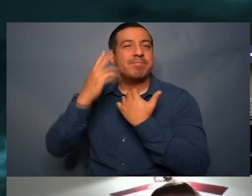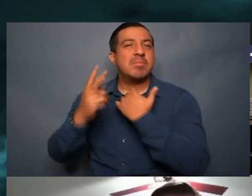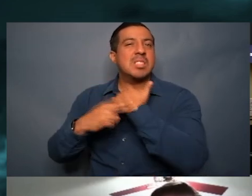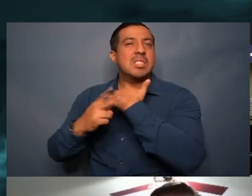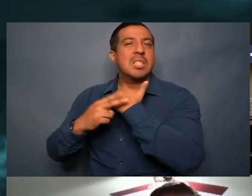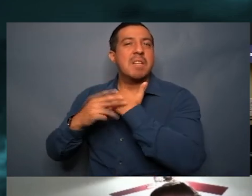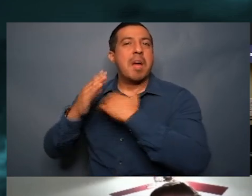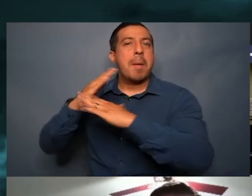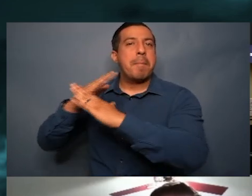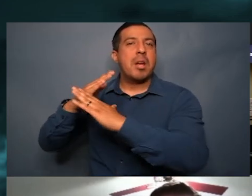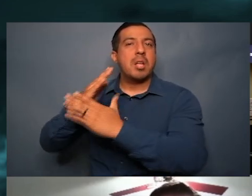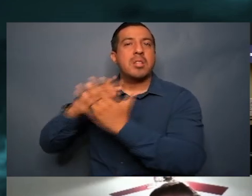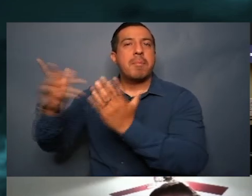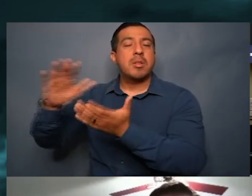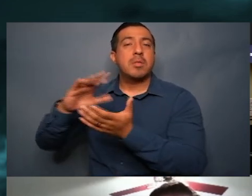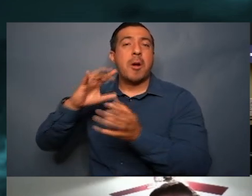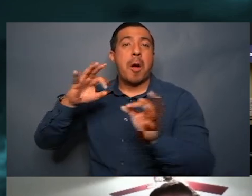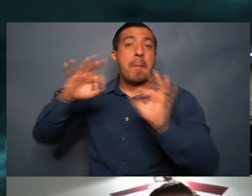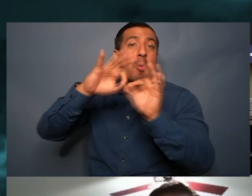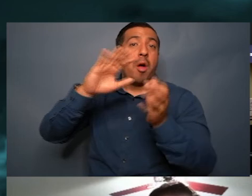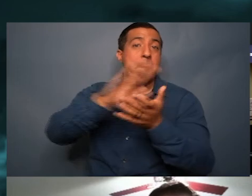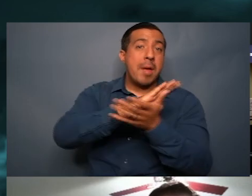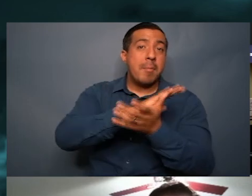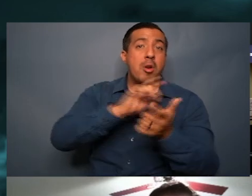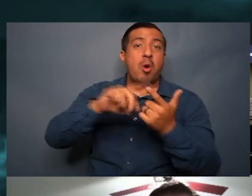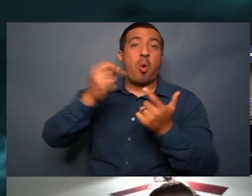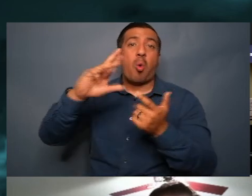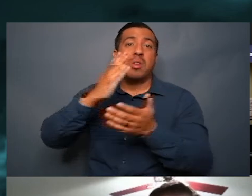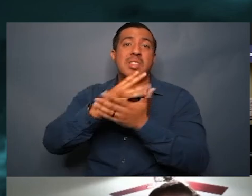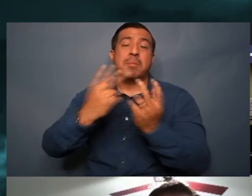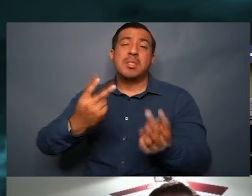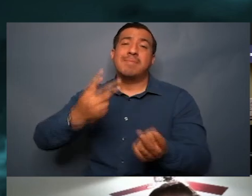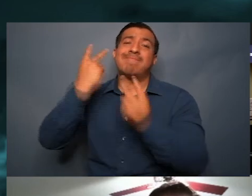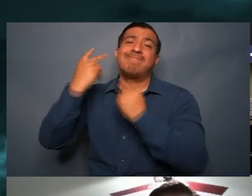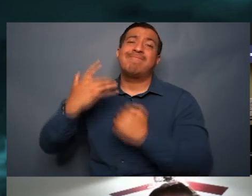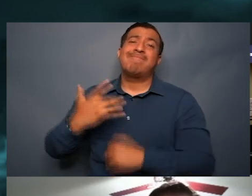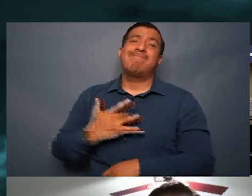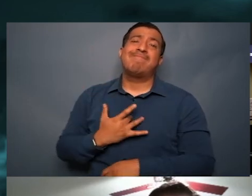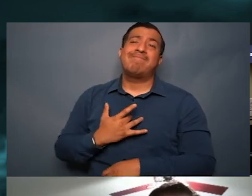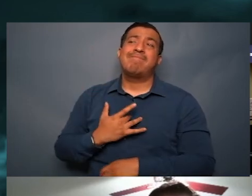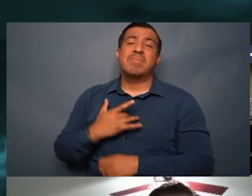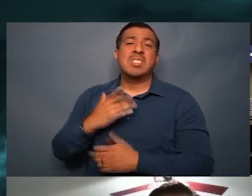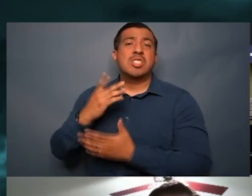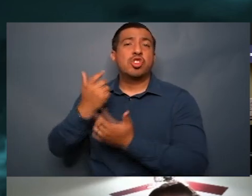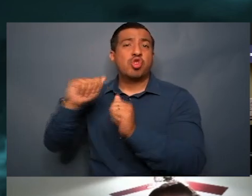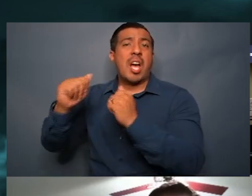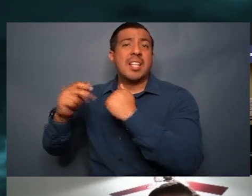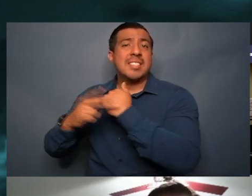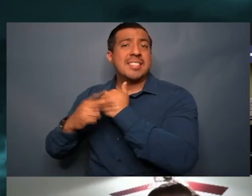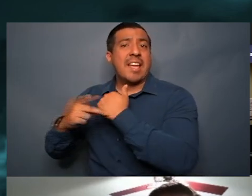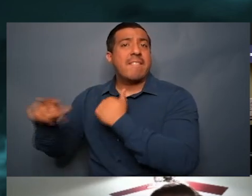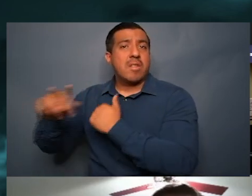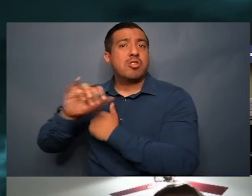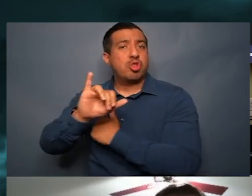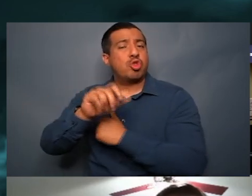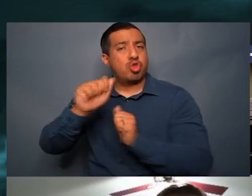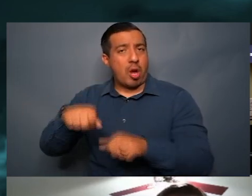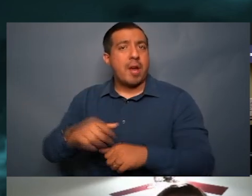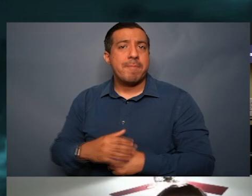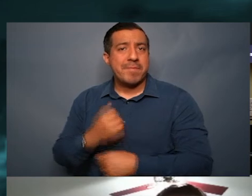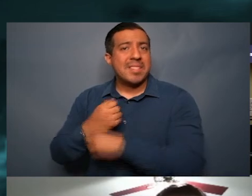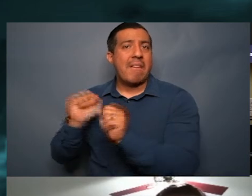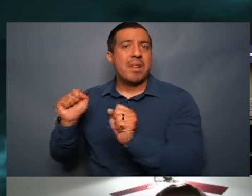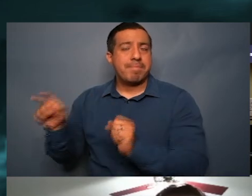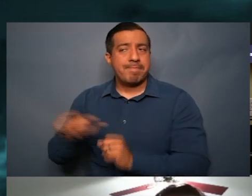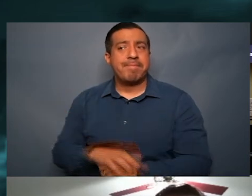protect those documents and mementos that you might have. Yeah, Dave, that's very important. And I think that